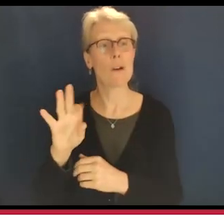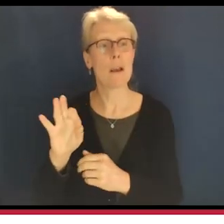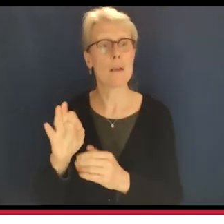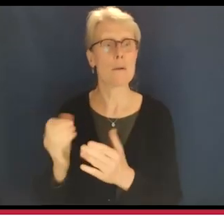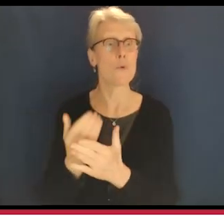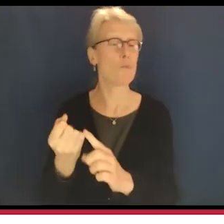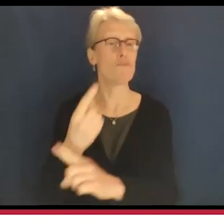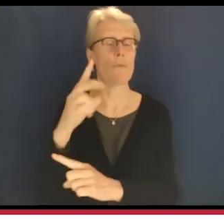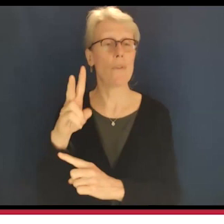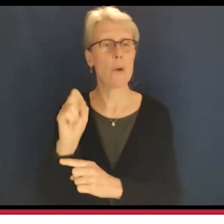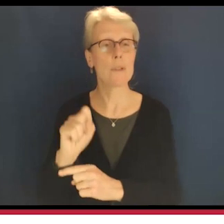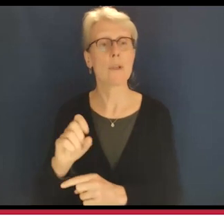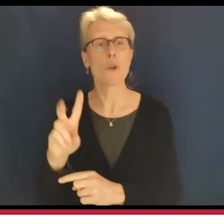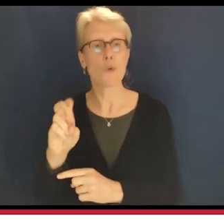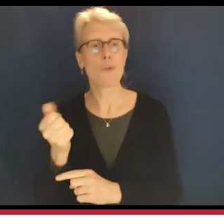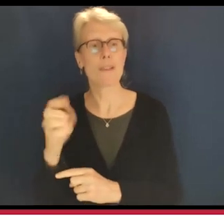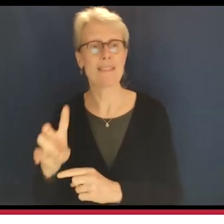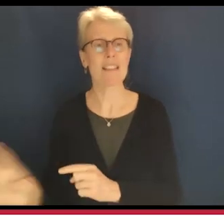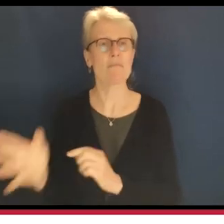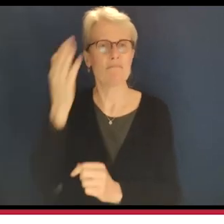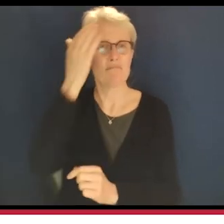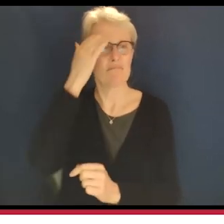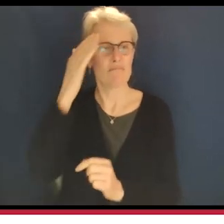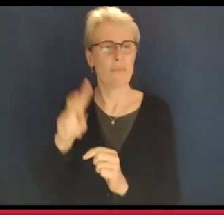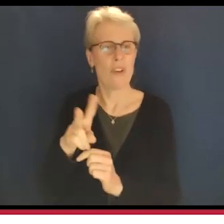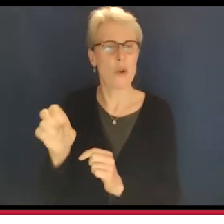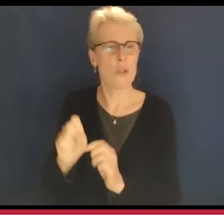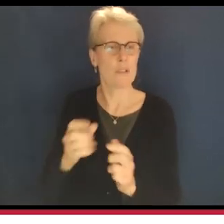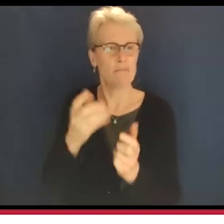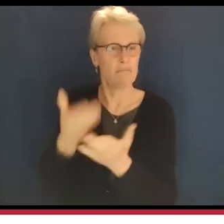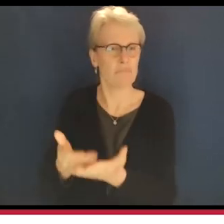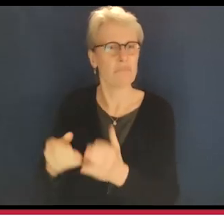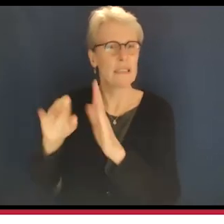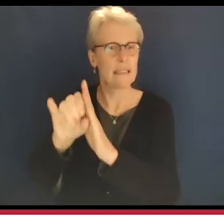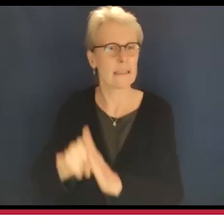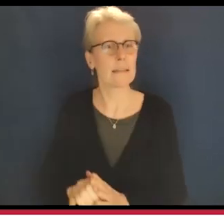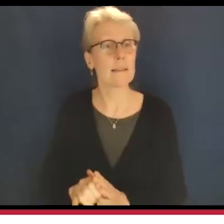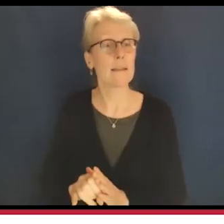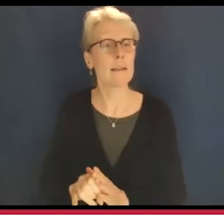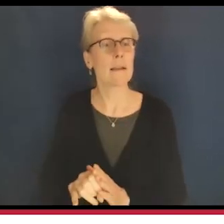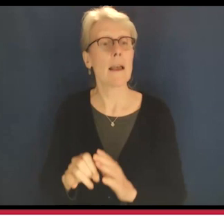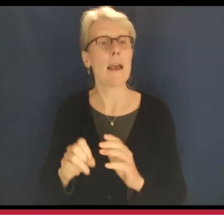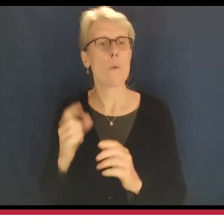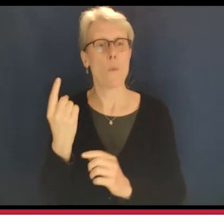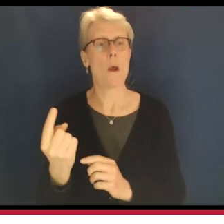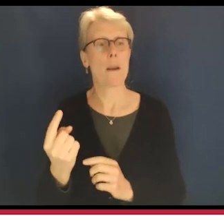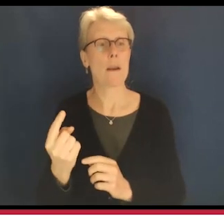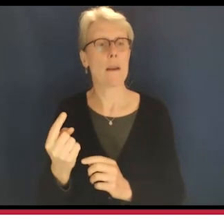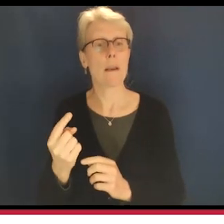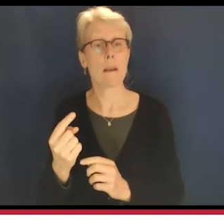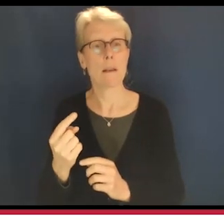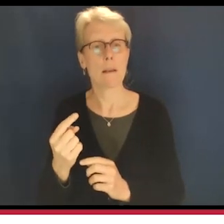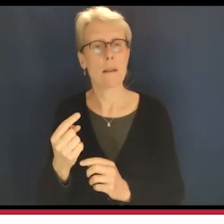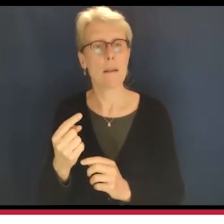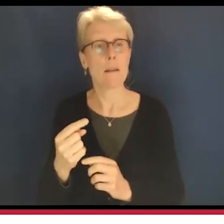detected, 217 known viruses detected, and one of those to date has been demonstrated